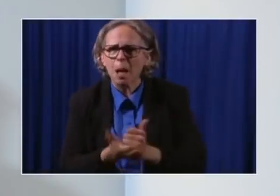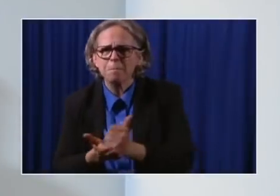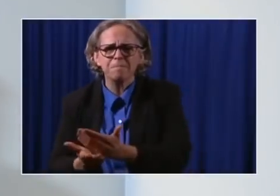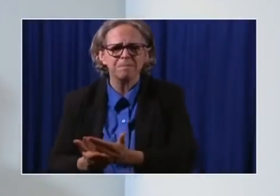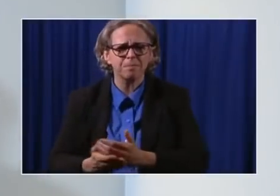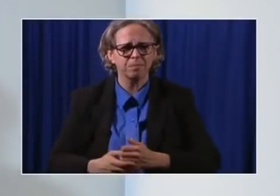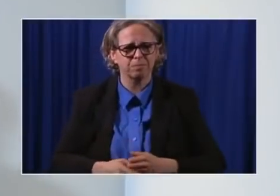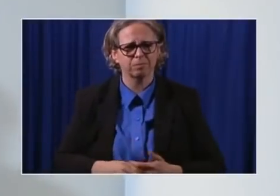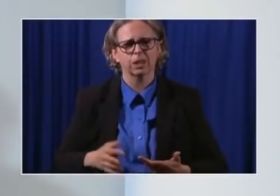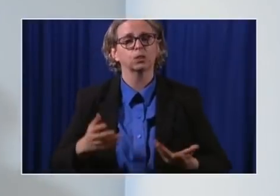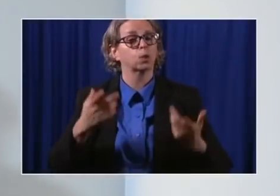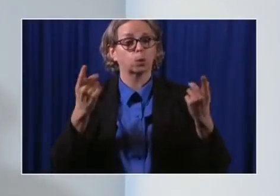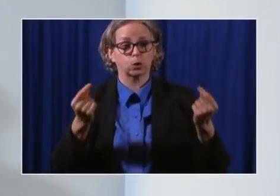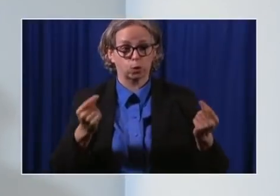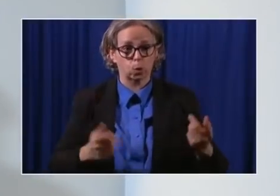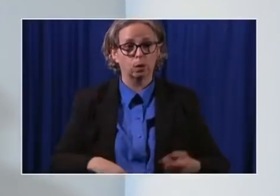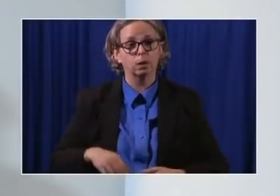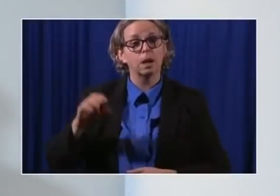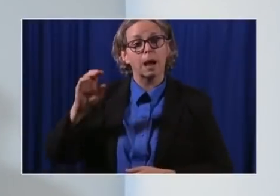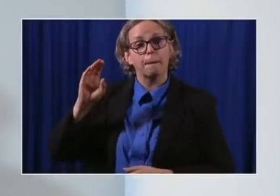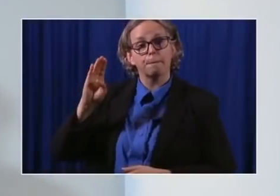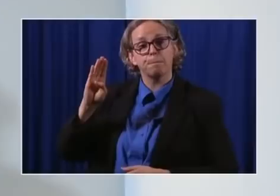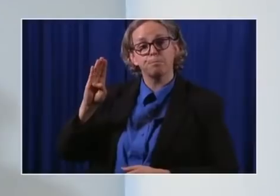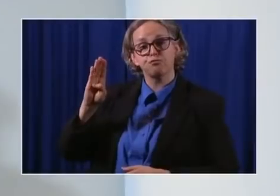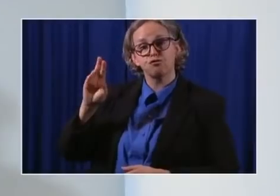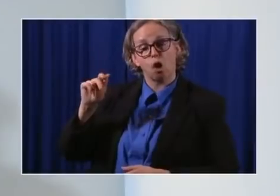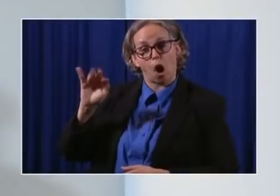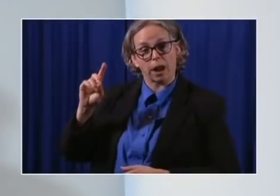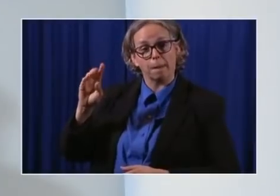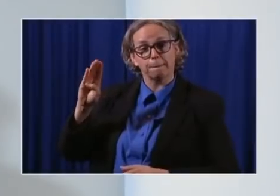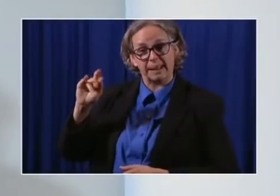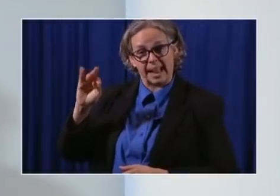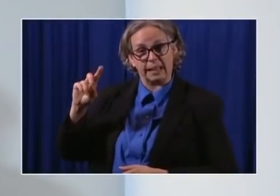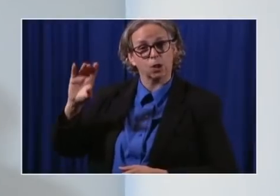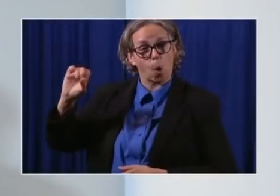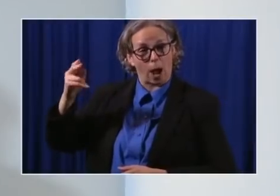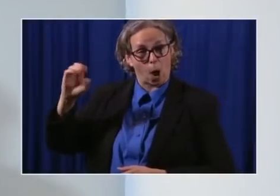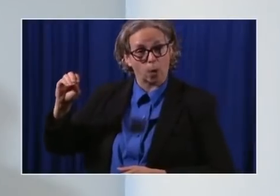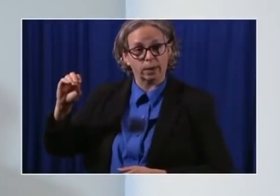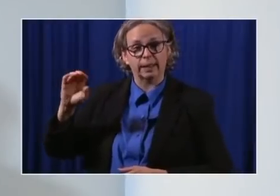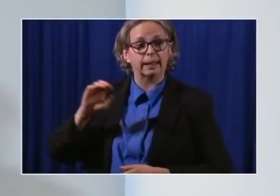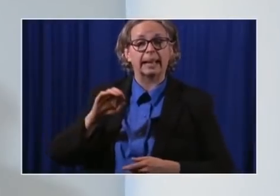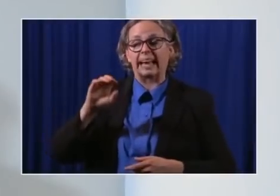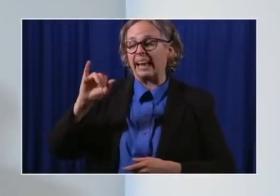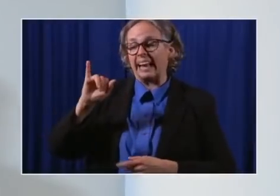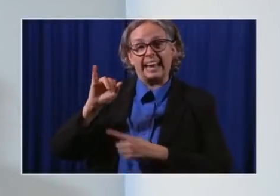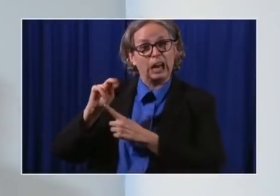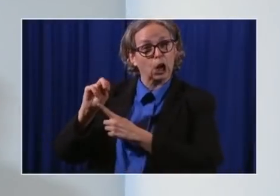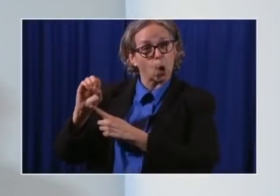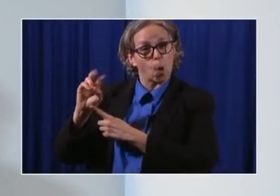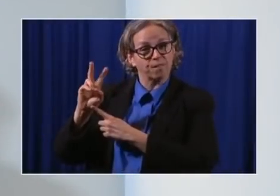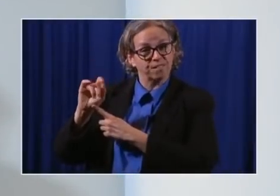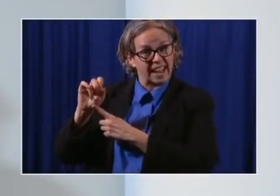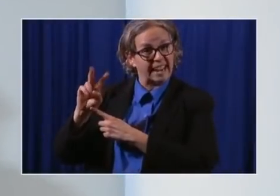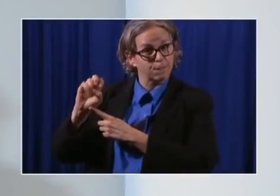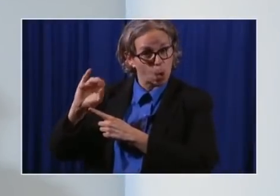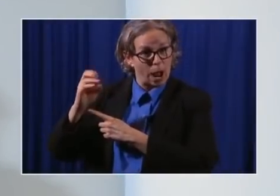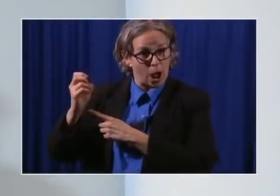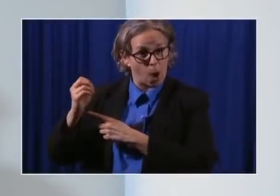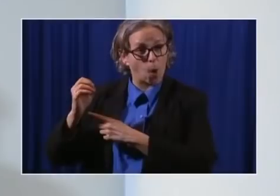and a collaboration with Innovate Ohio, we have worked on this issue to provide support for public-private